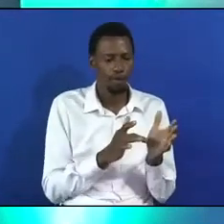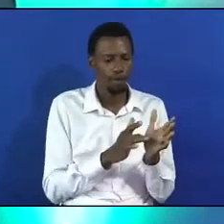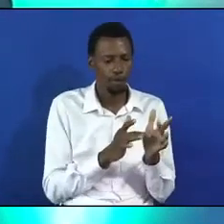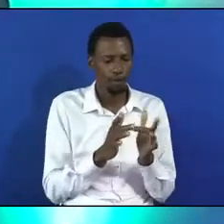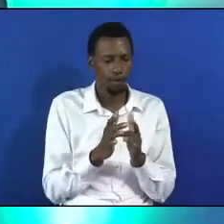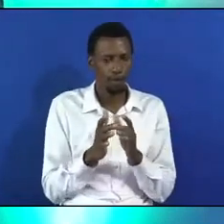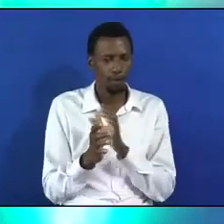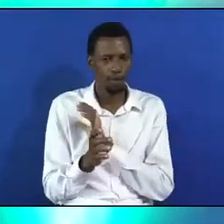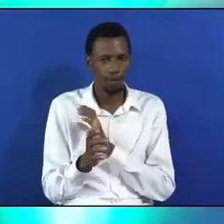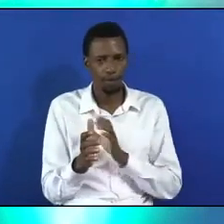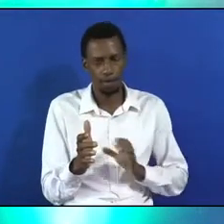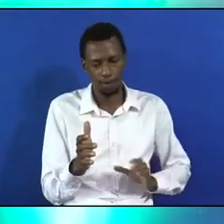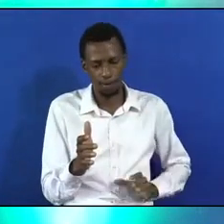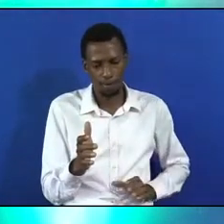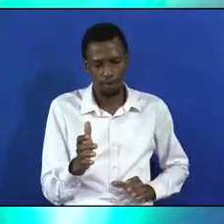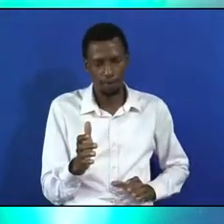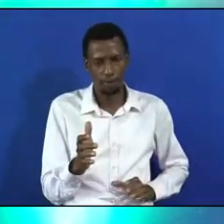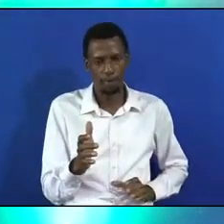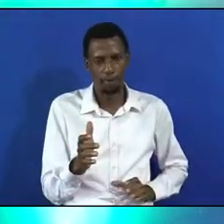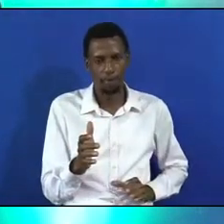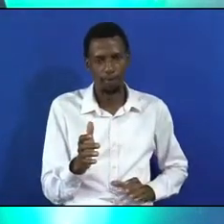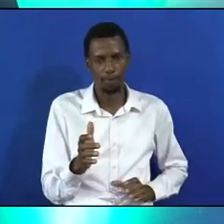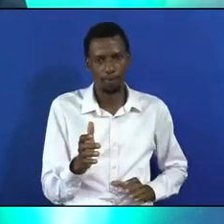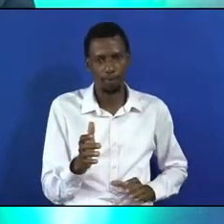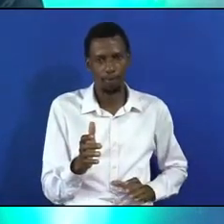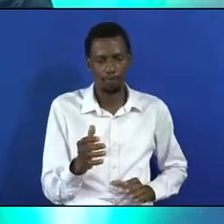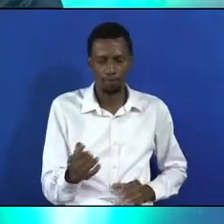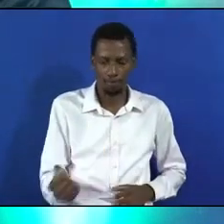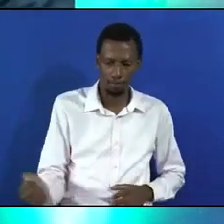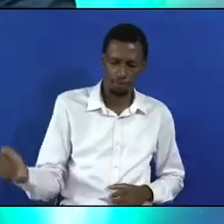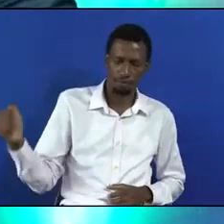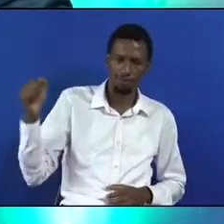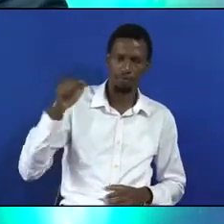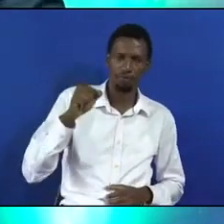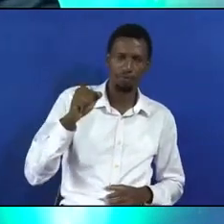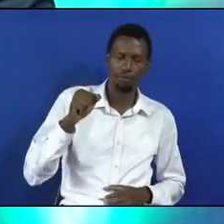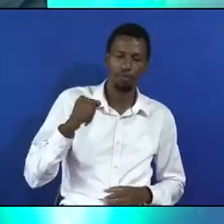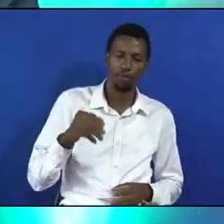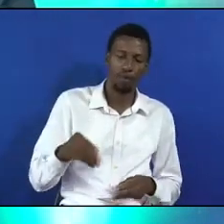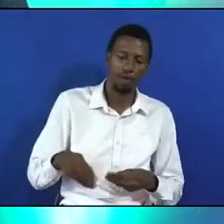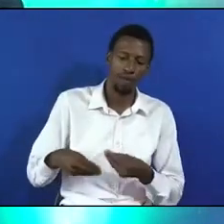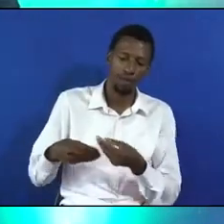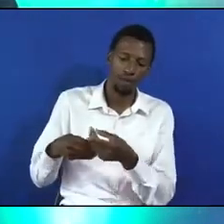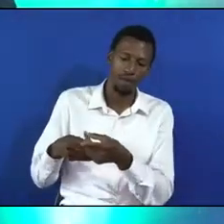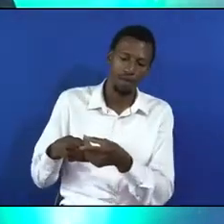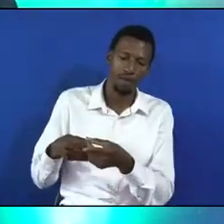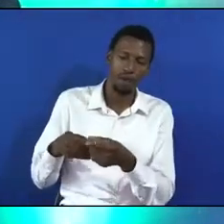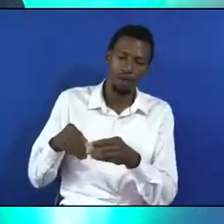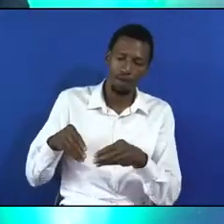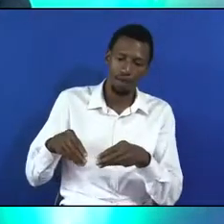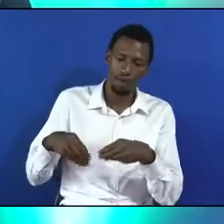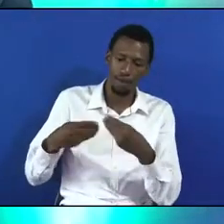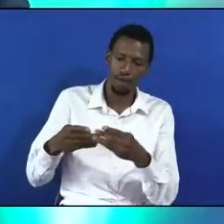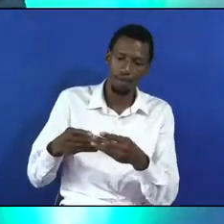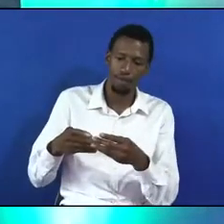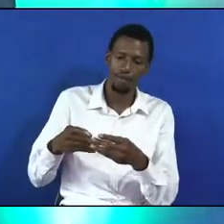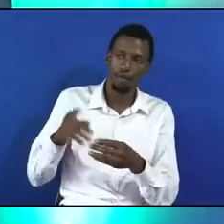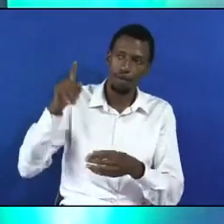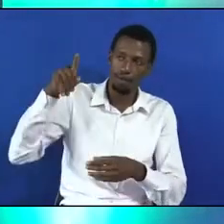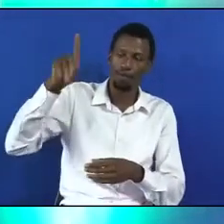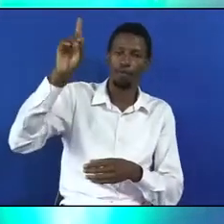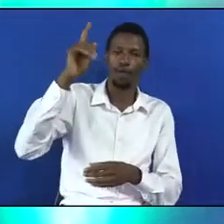one brother, Jesus Christ, rose up and gave himself for